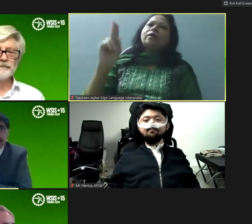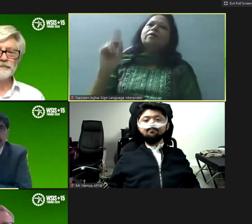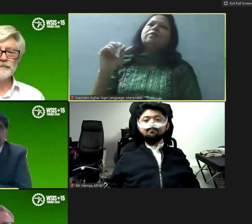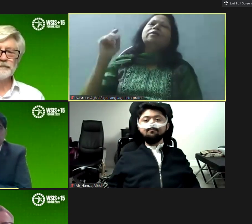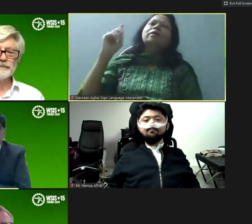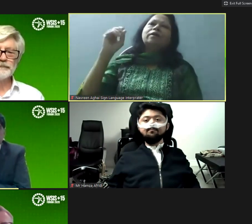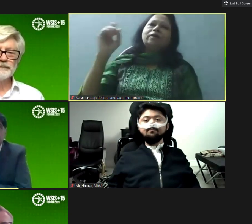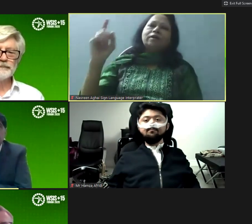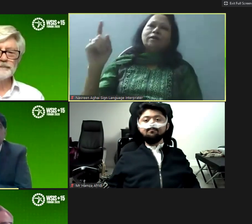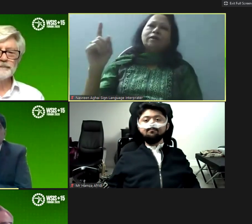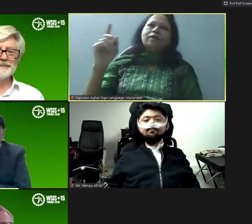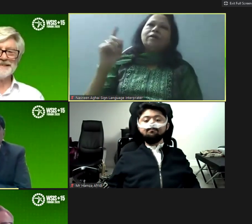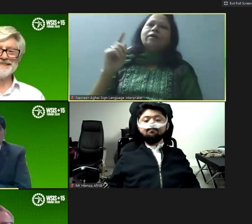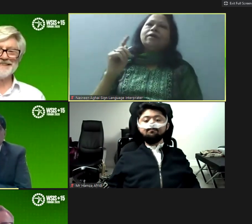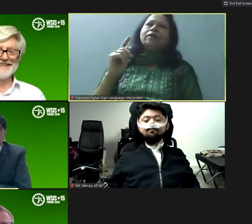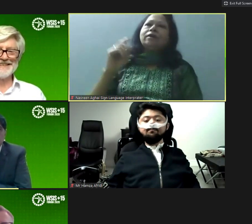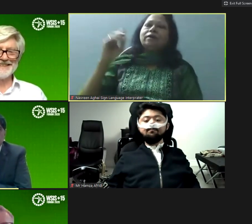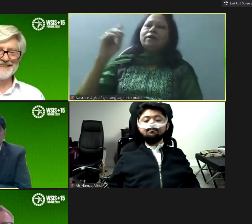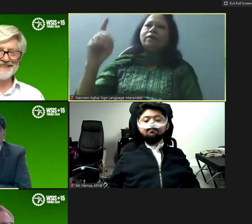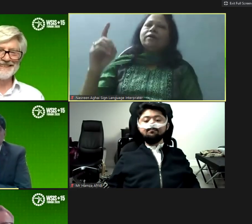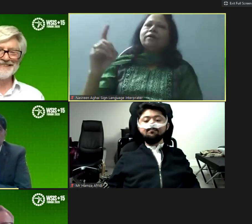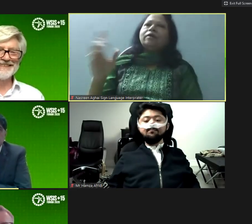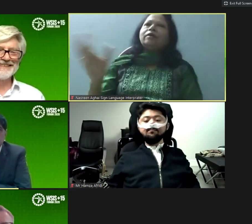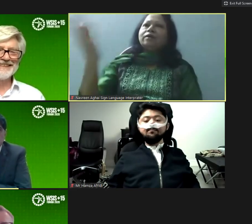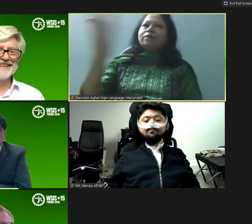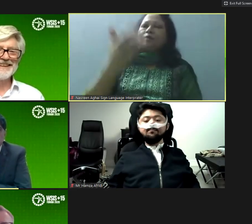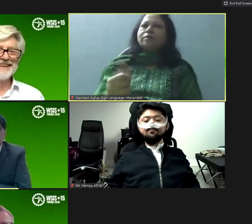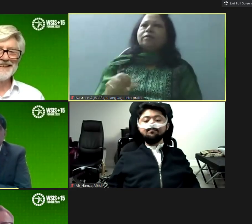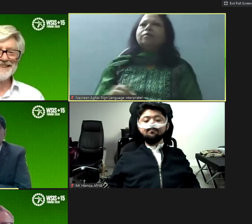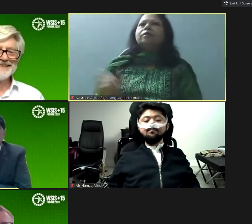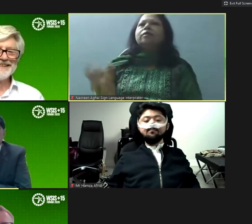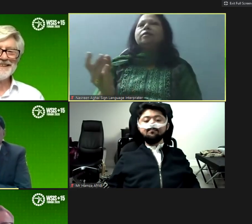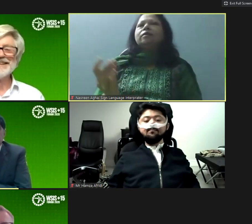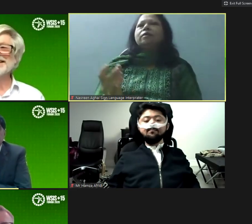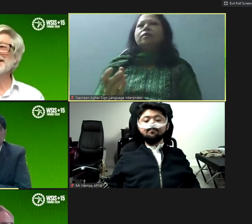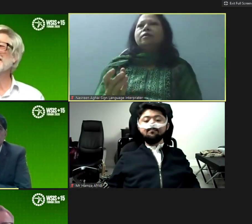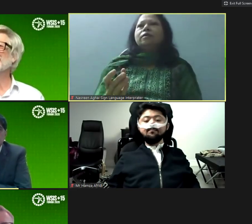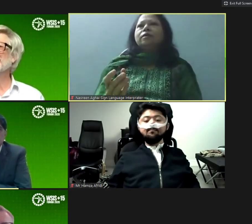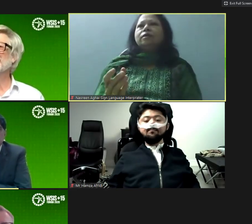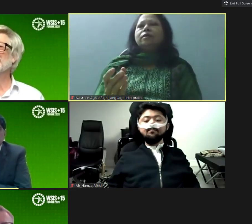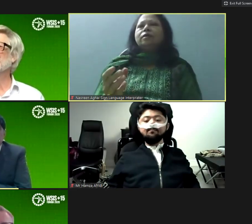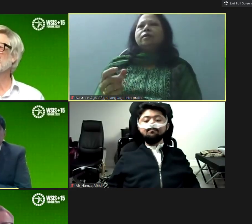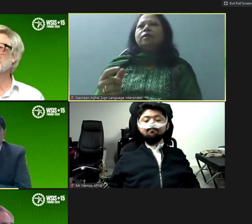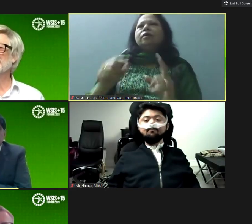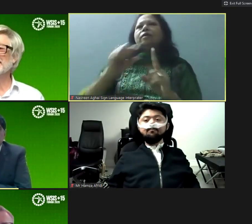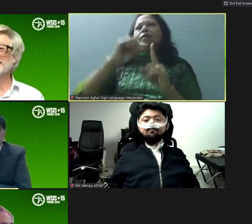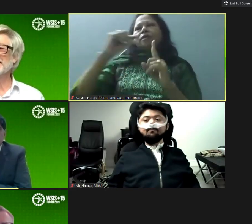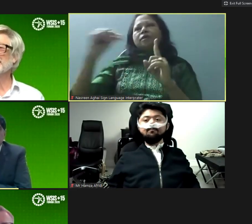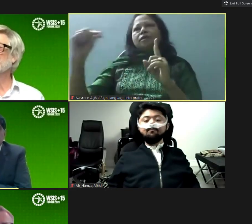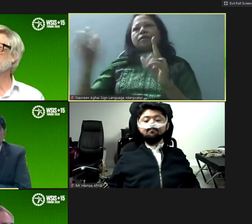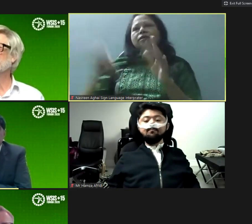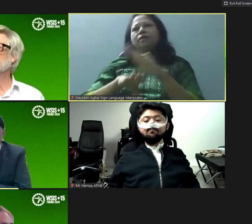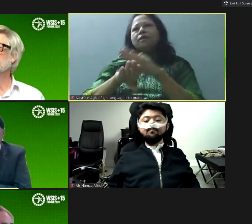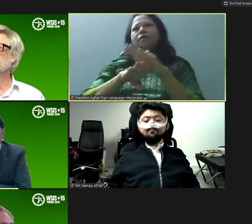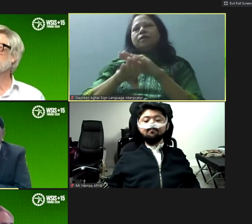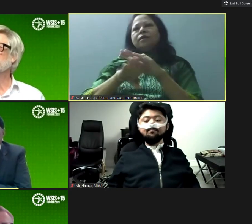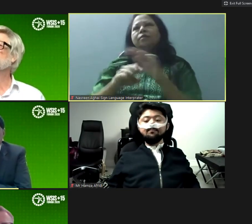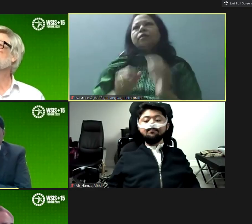or rather the only session of this webinar on digital accessibility in a